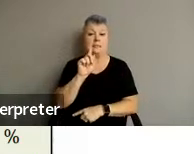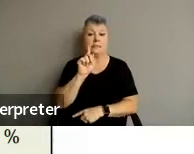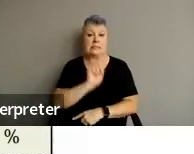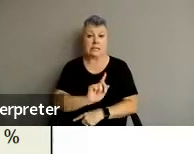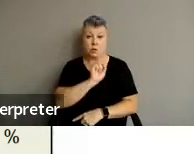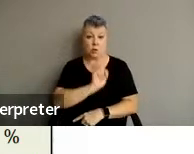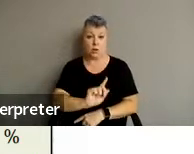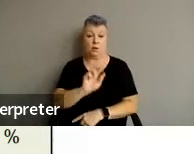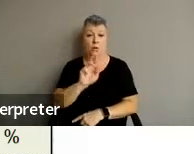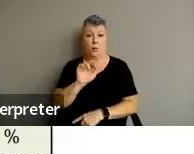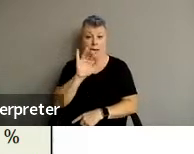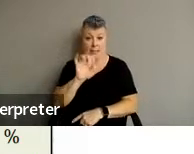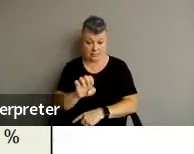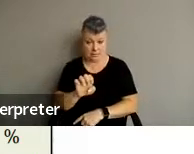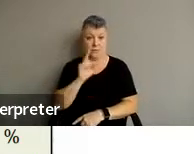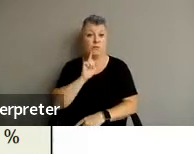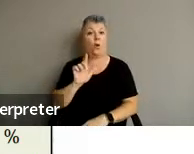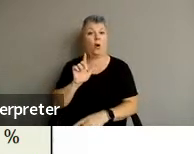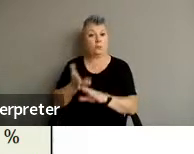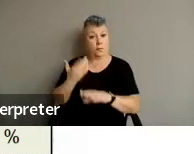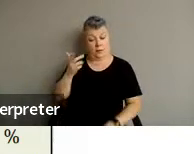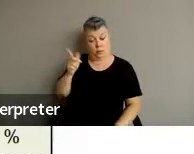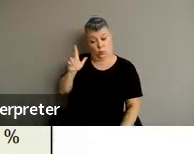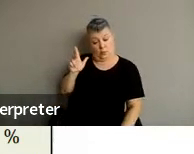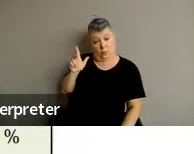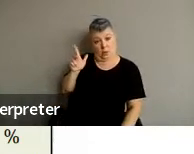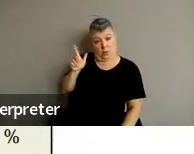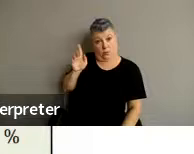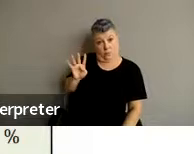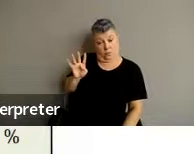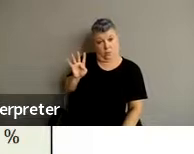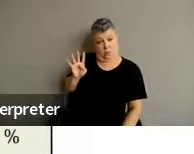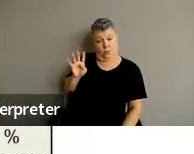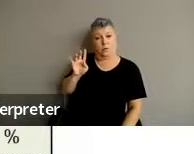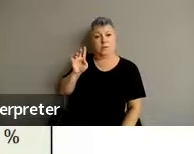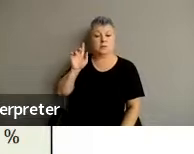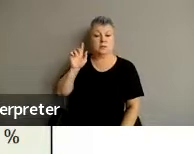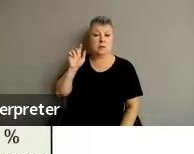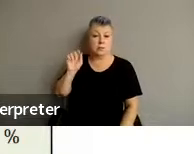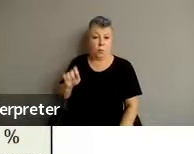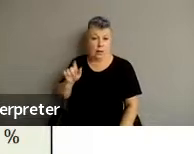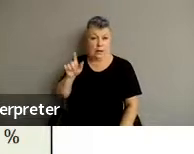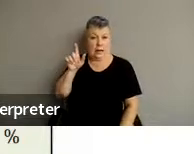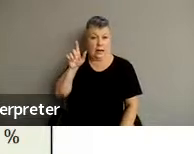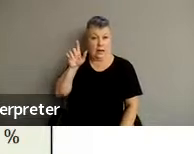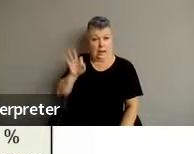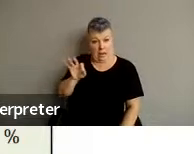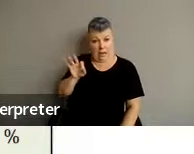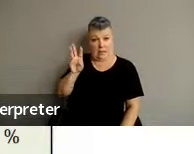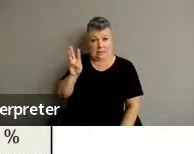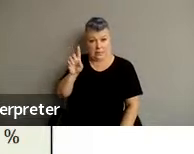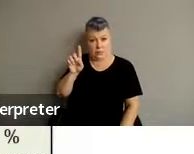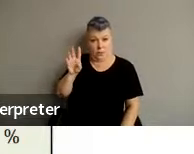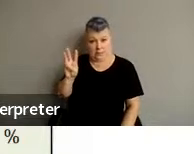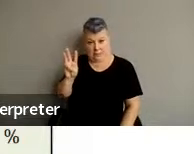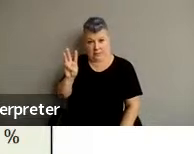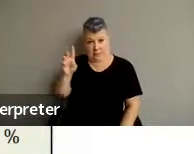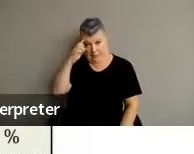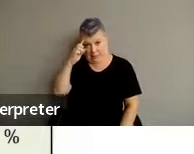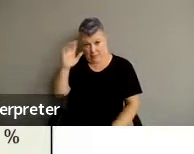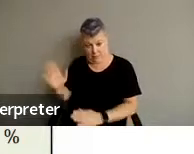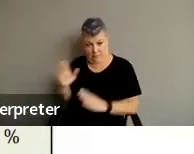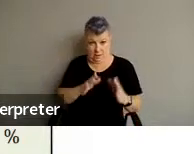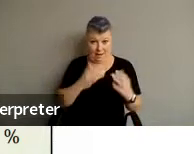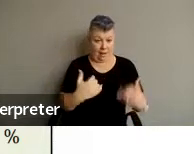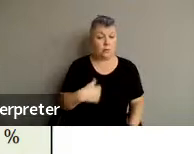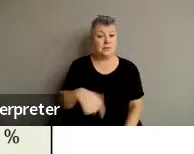our rate for 23-24 was 0.9616 cents. And our current proposed rate for 24-25